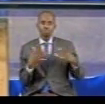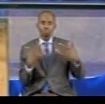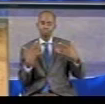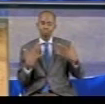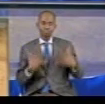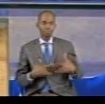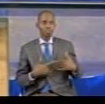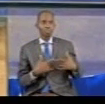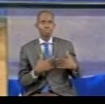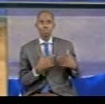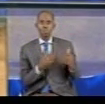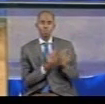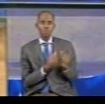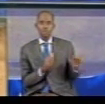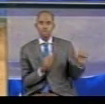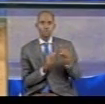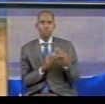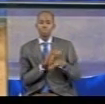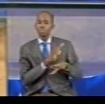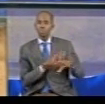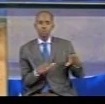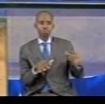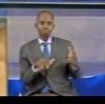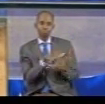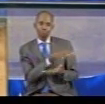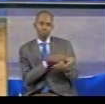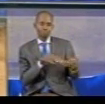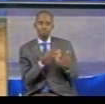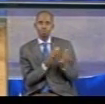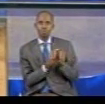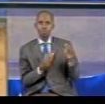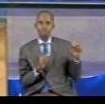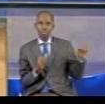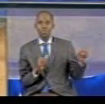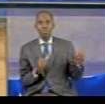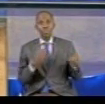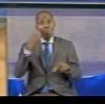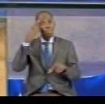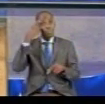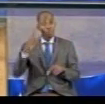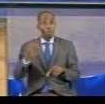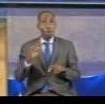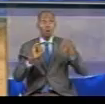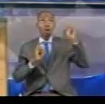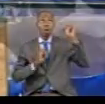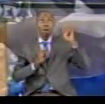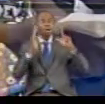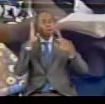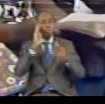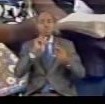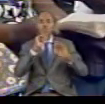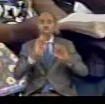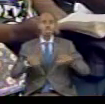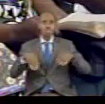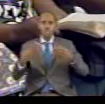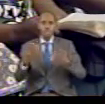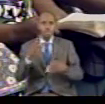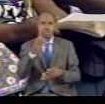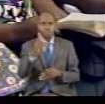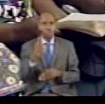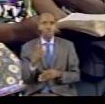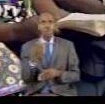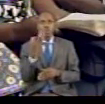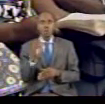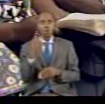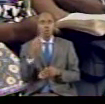nor meddle with them. For I will not give thee the land of